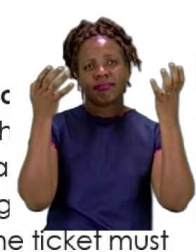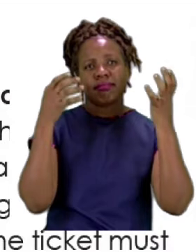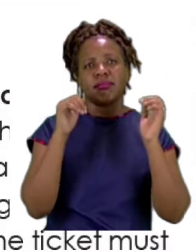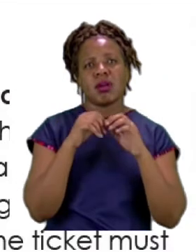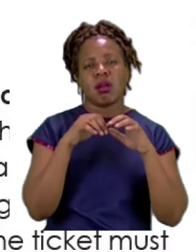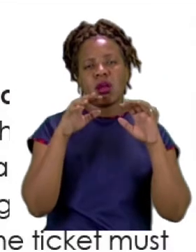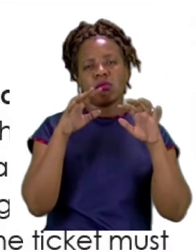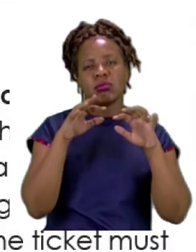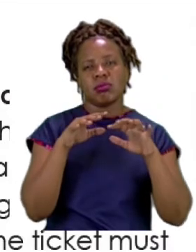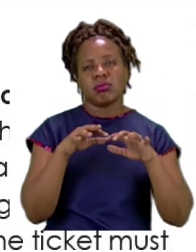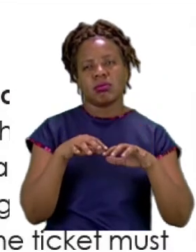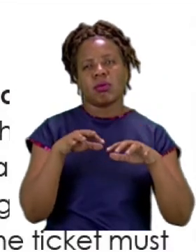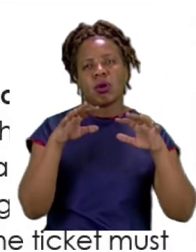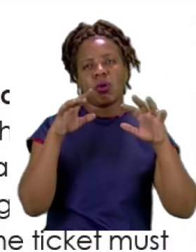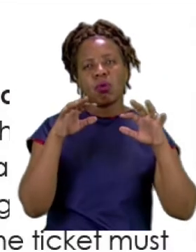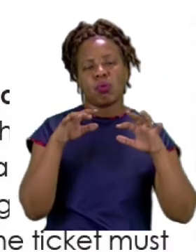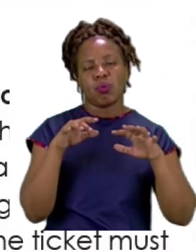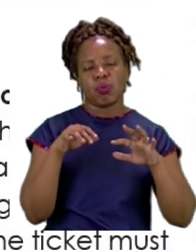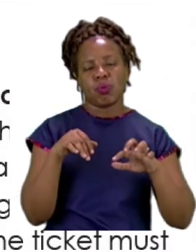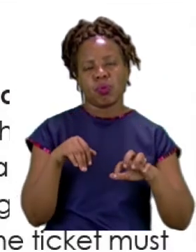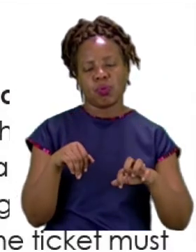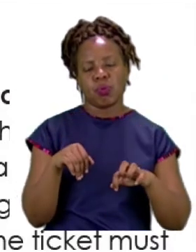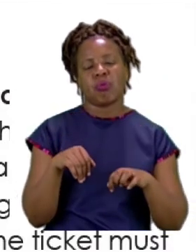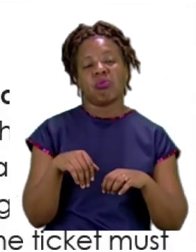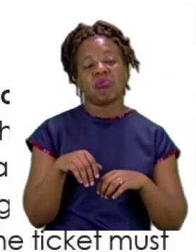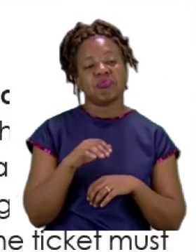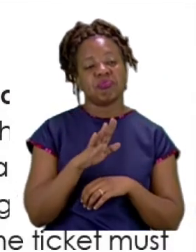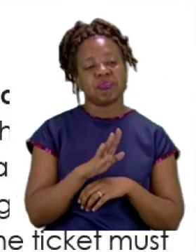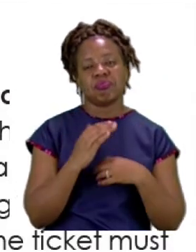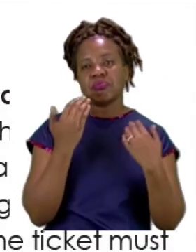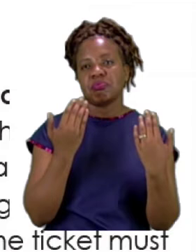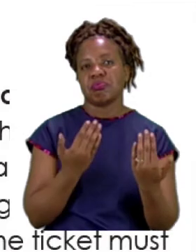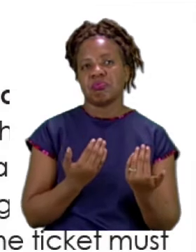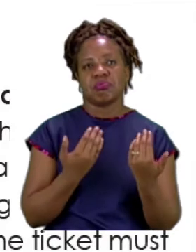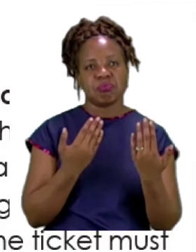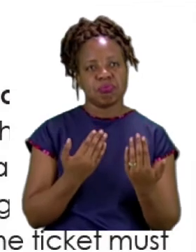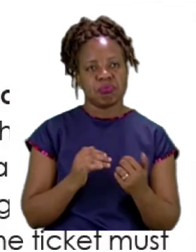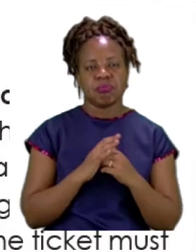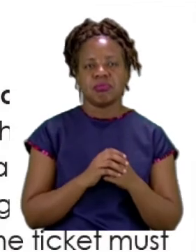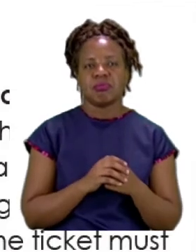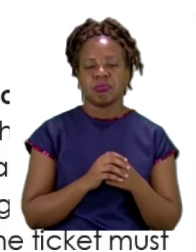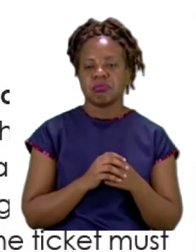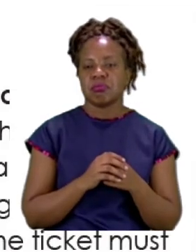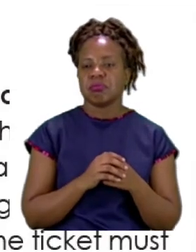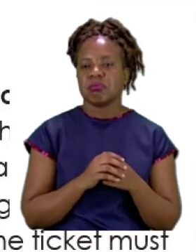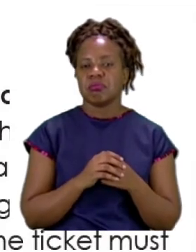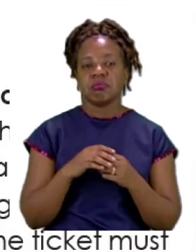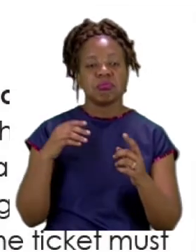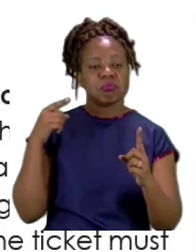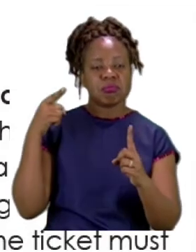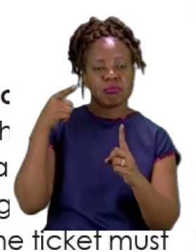pails full while she waited. Her aim to see her son